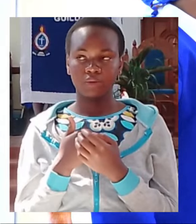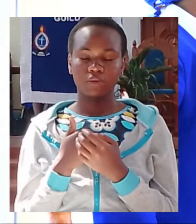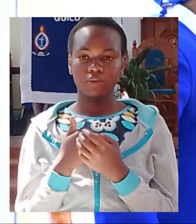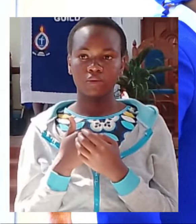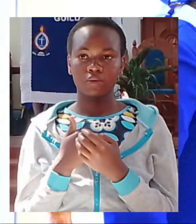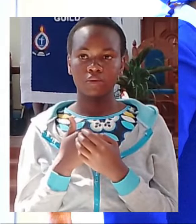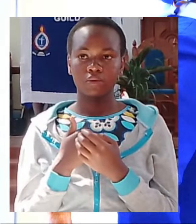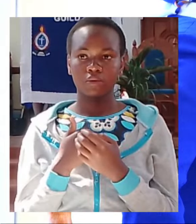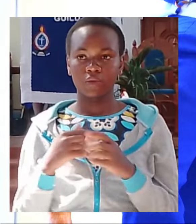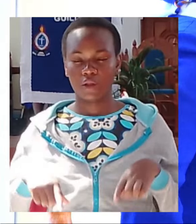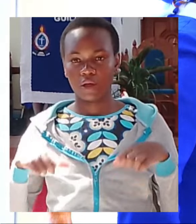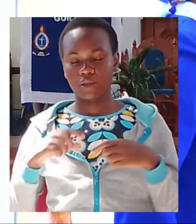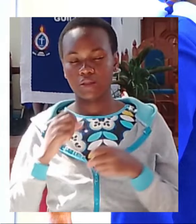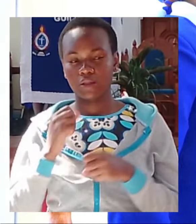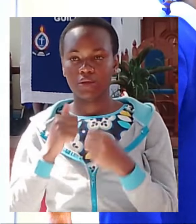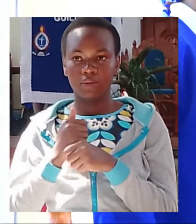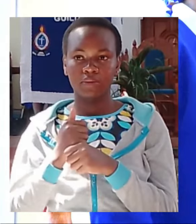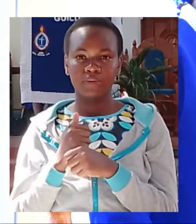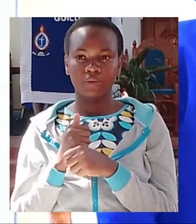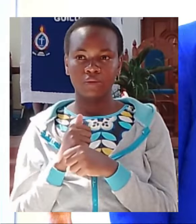in the last 2 years